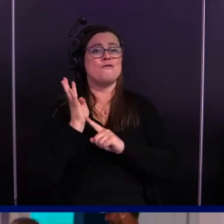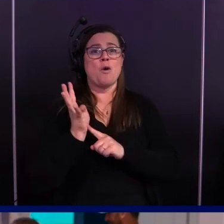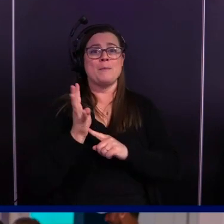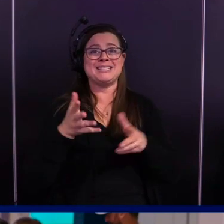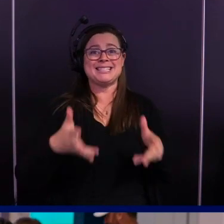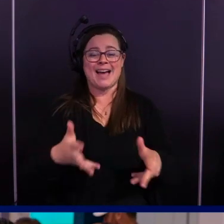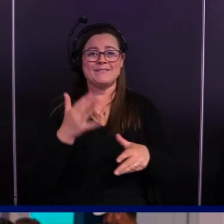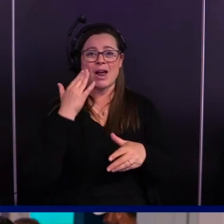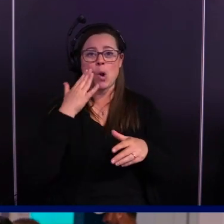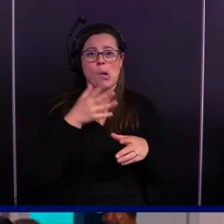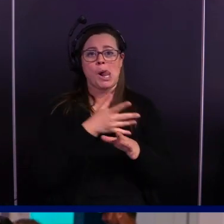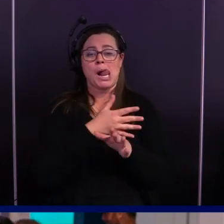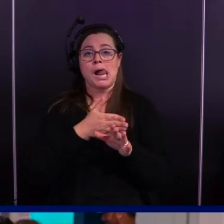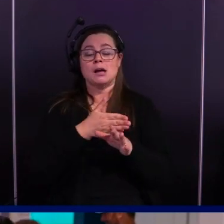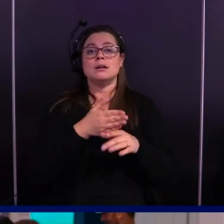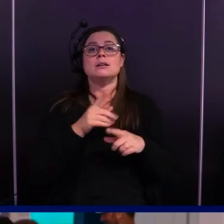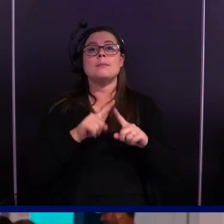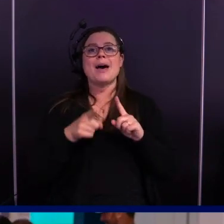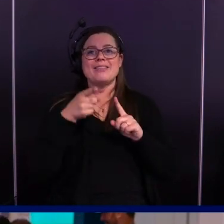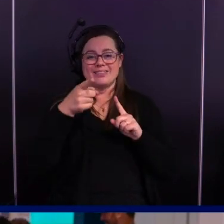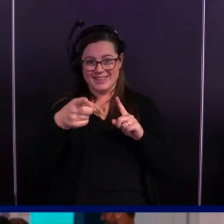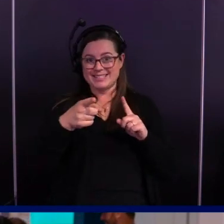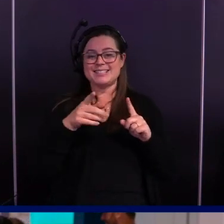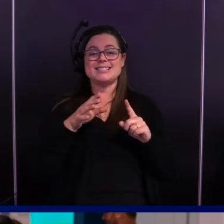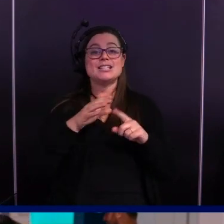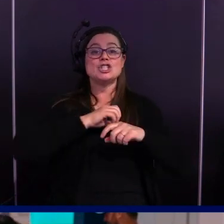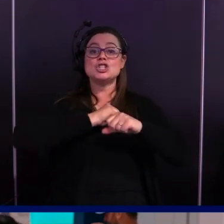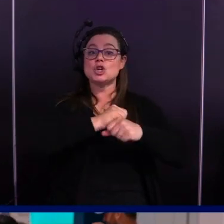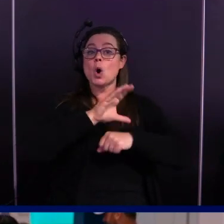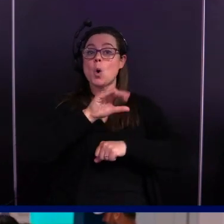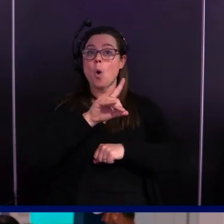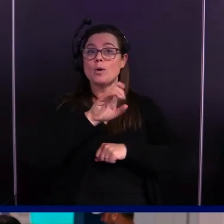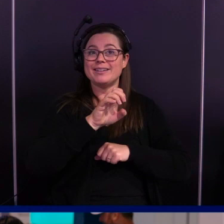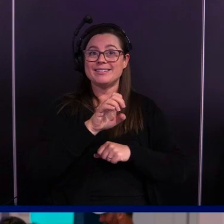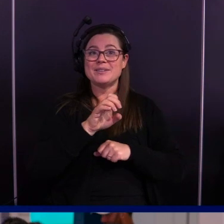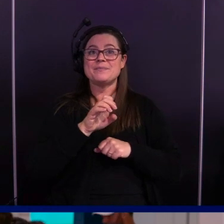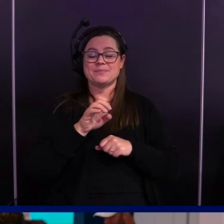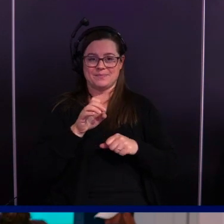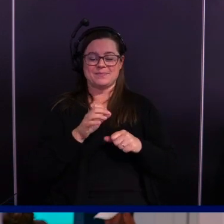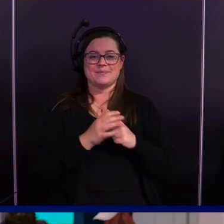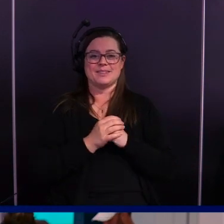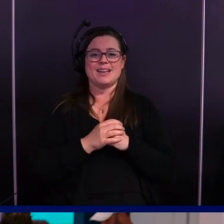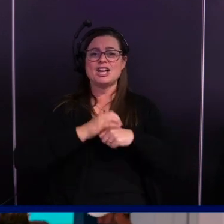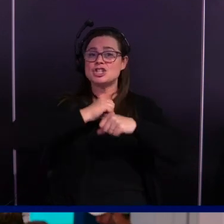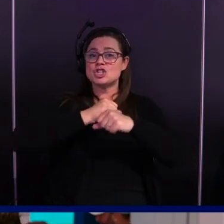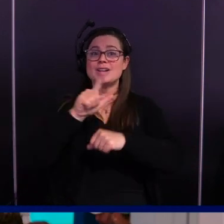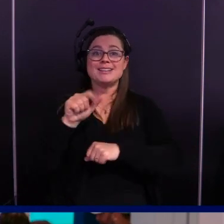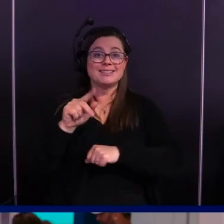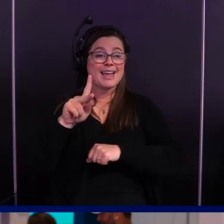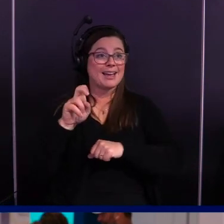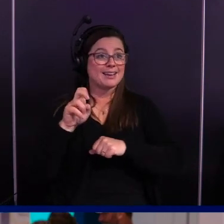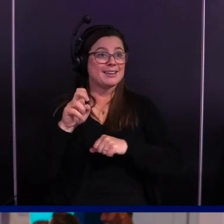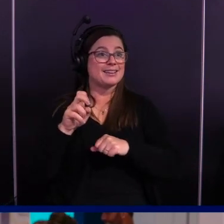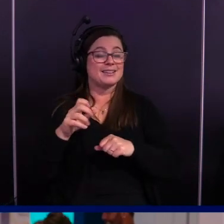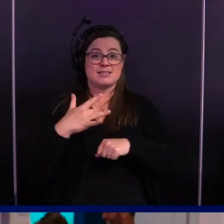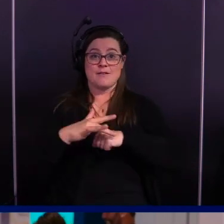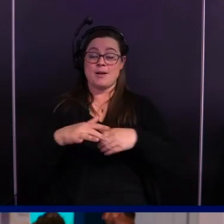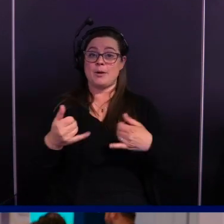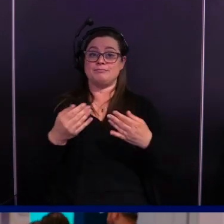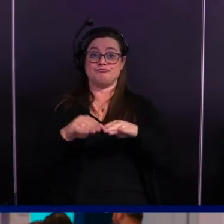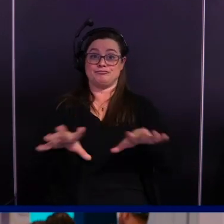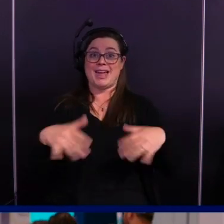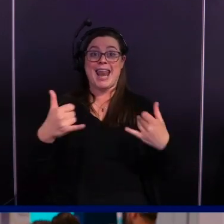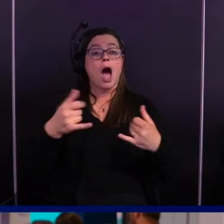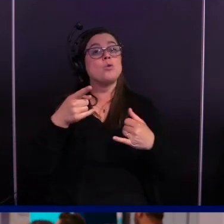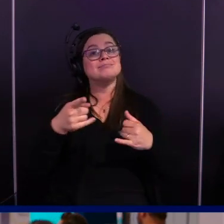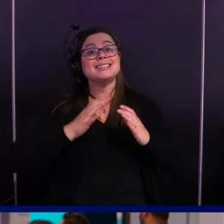but this is the product page. There is a security code. Amazon Security Lake is GA now, and the customer can start using